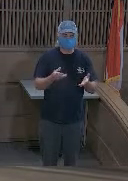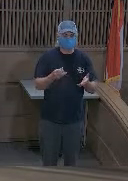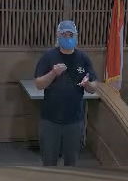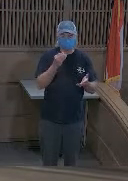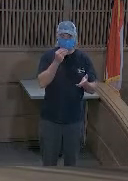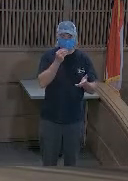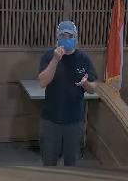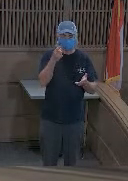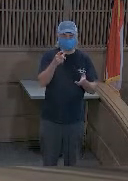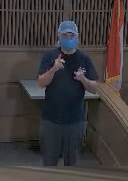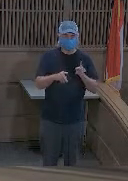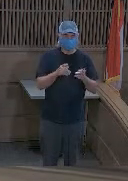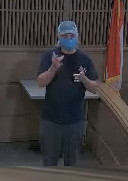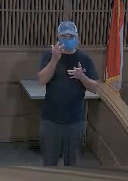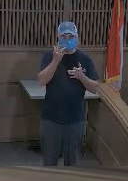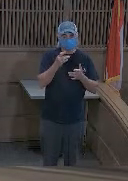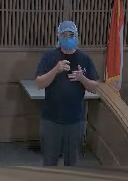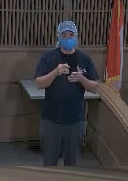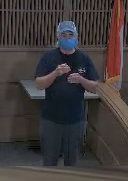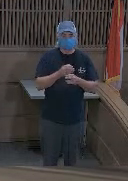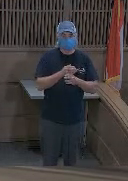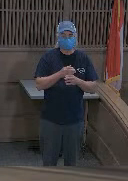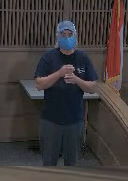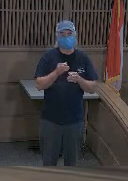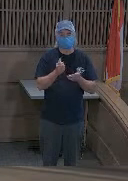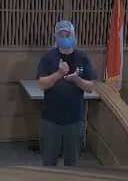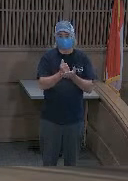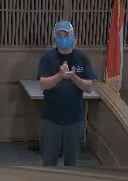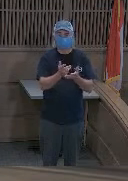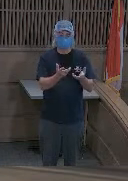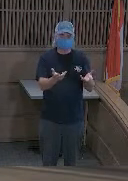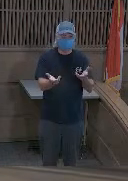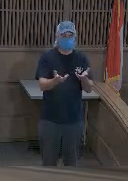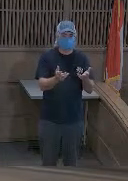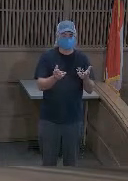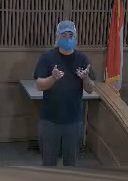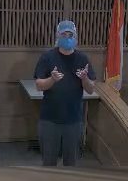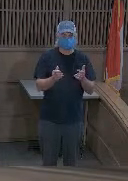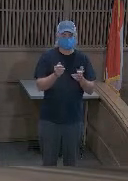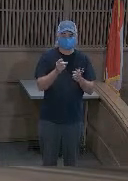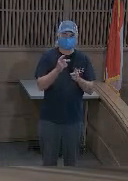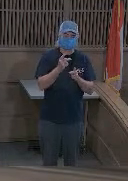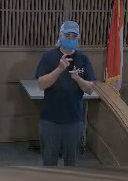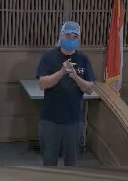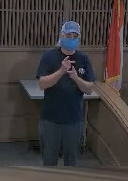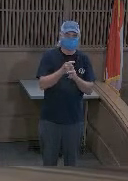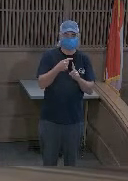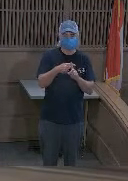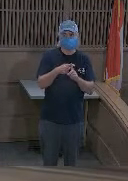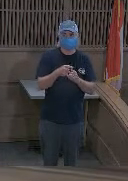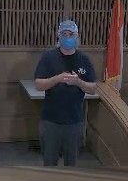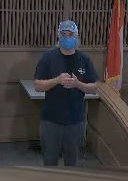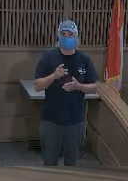and prayers and support as we continue this difficult fight, and we greatly appreciate it. Thank you.